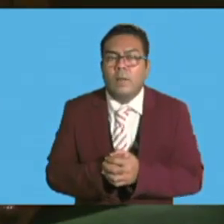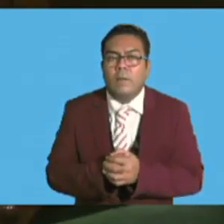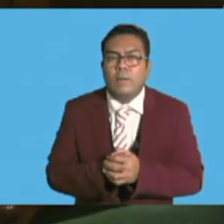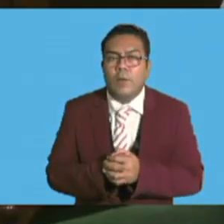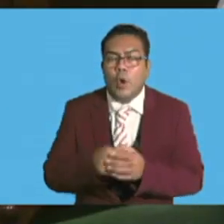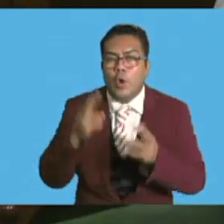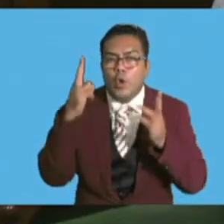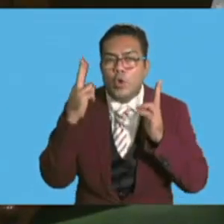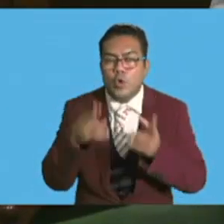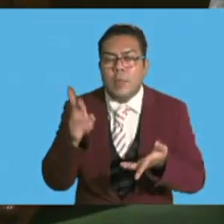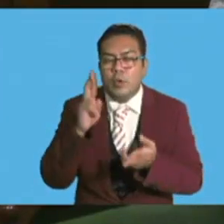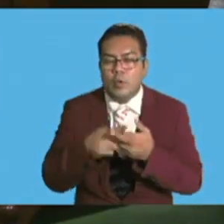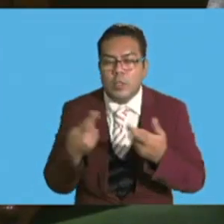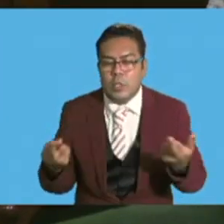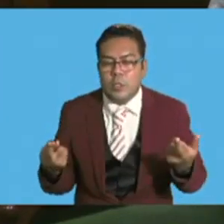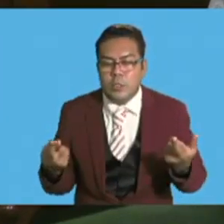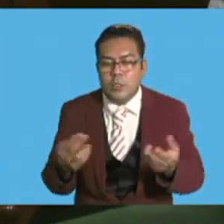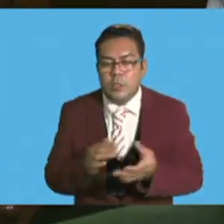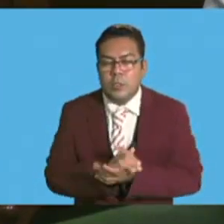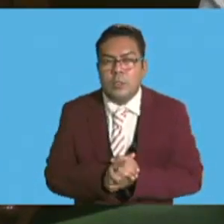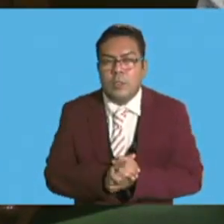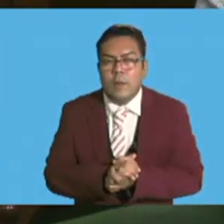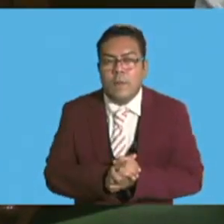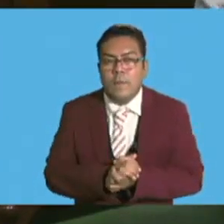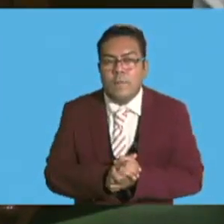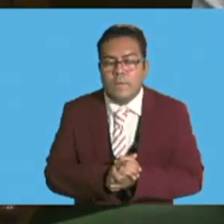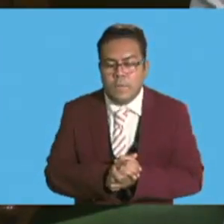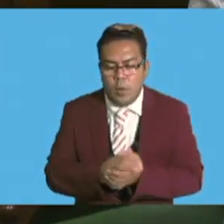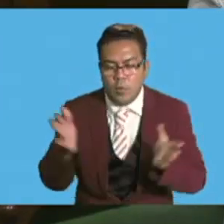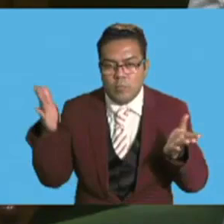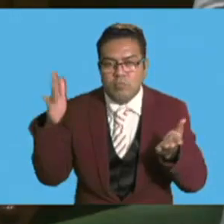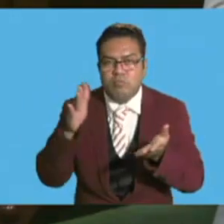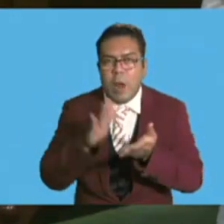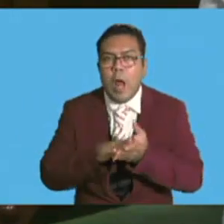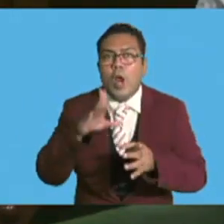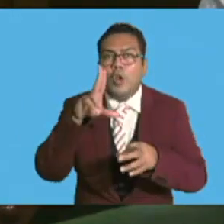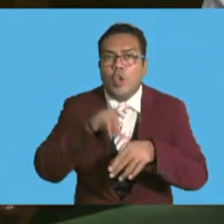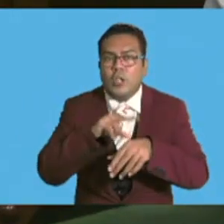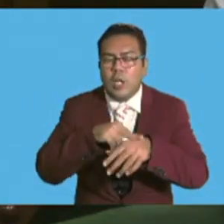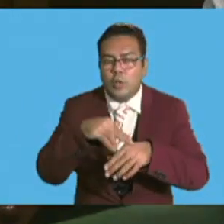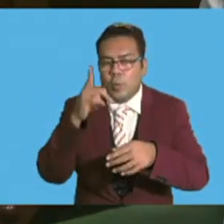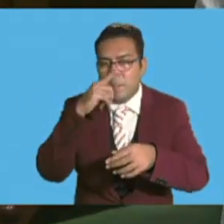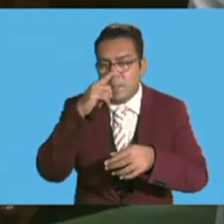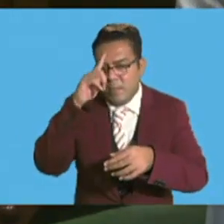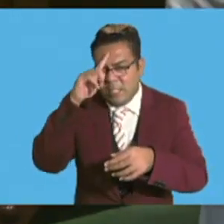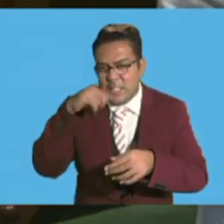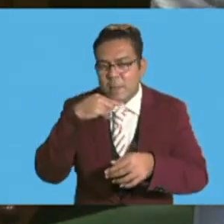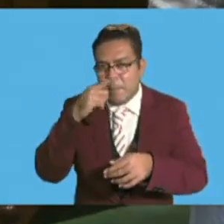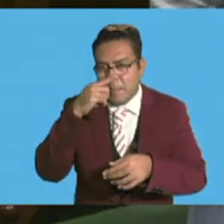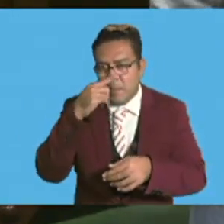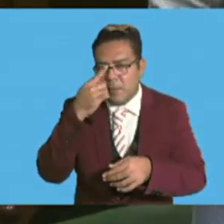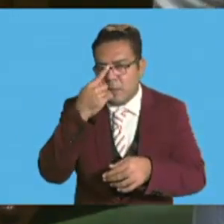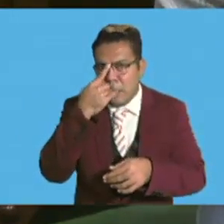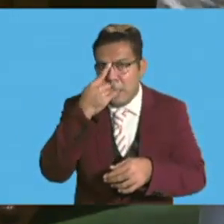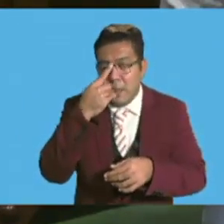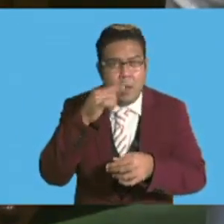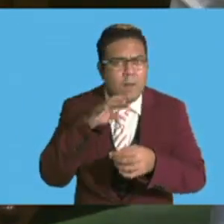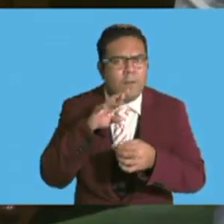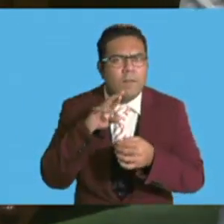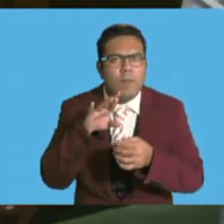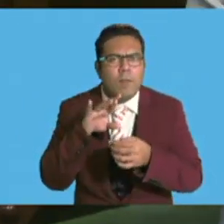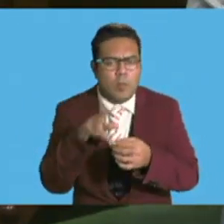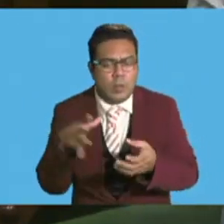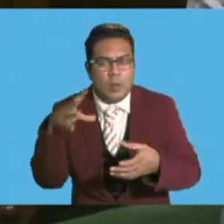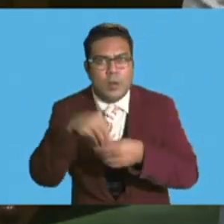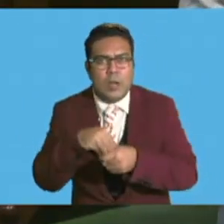capacity within our facility, thereby reducing doctor-to-patient ratio. It reduces waiting time for our patients, using the massive experience